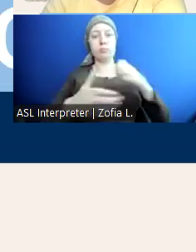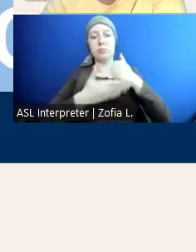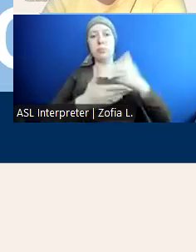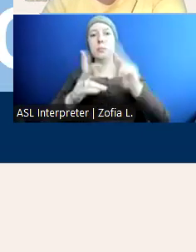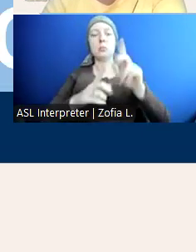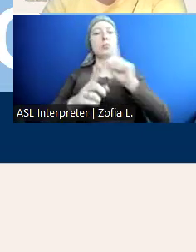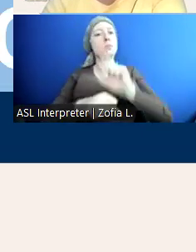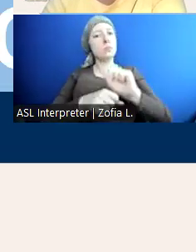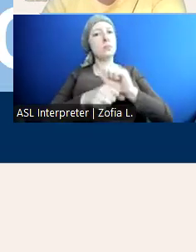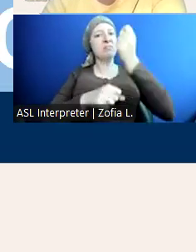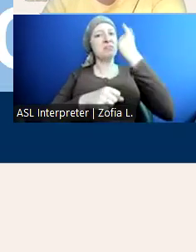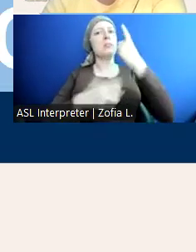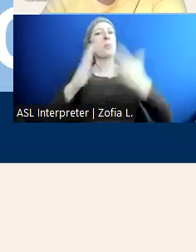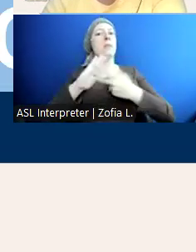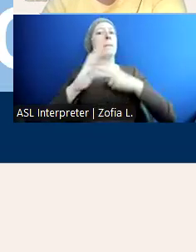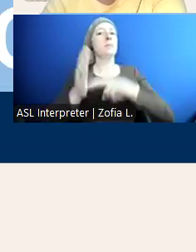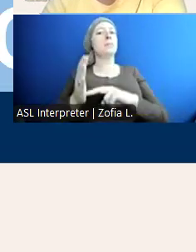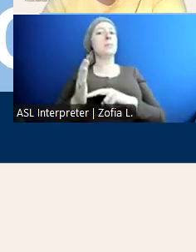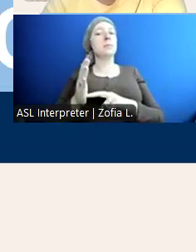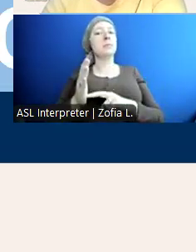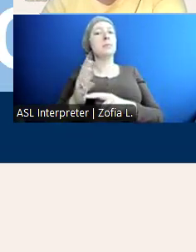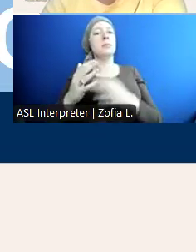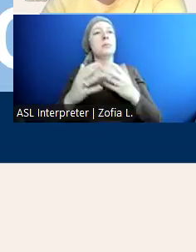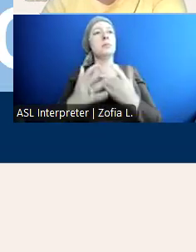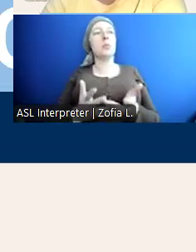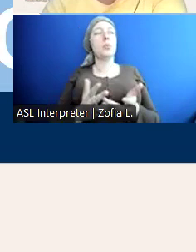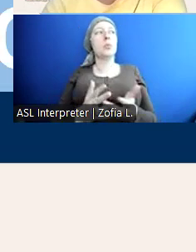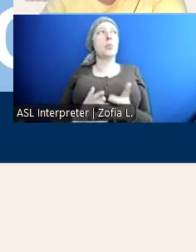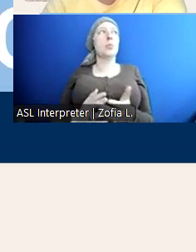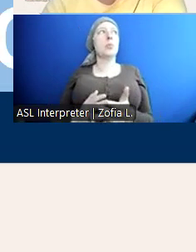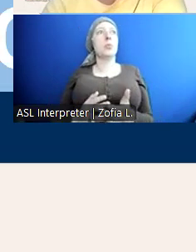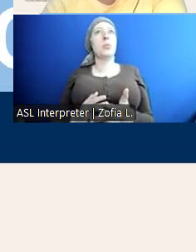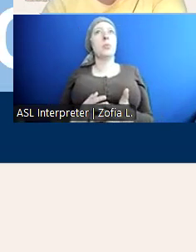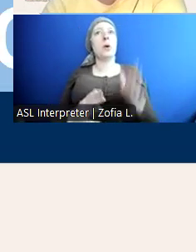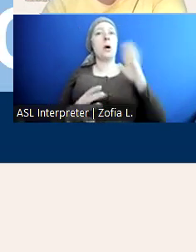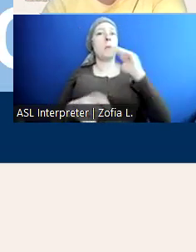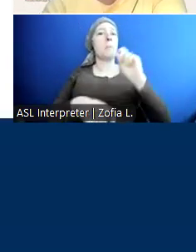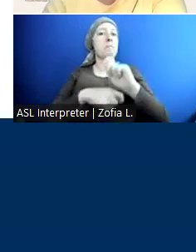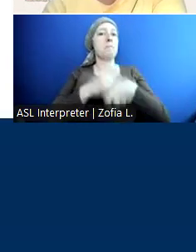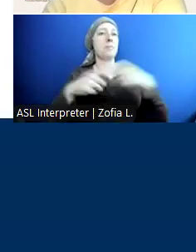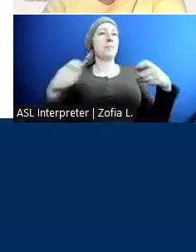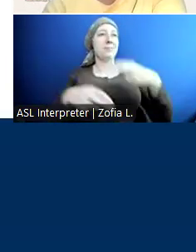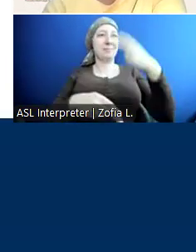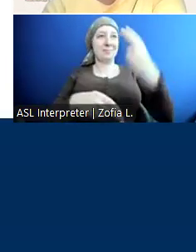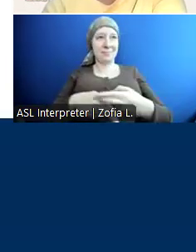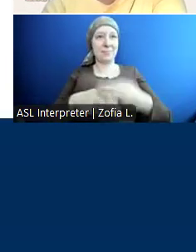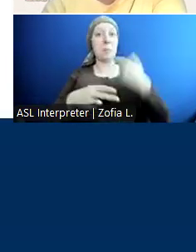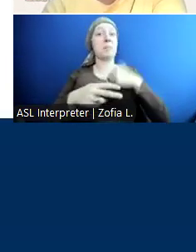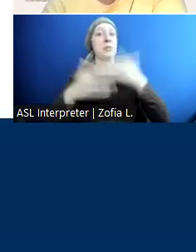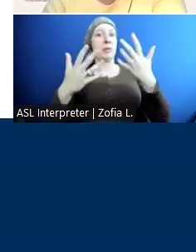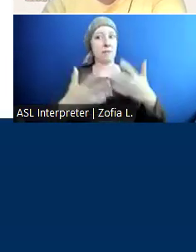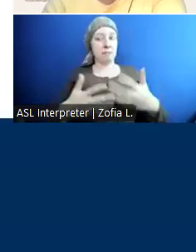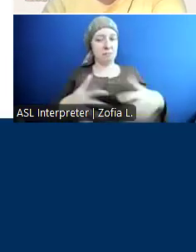to truly understand what that actually means. And so I'll wrap us up by naming that, you know, we've included